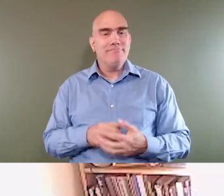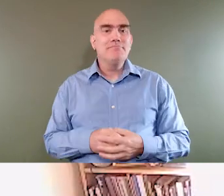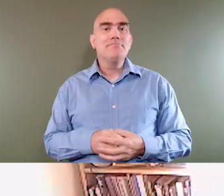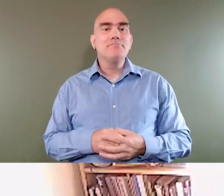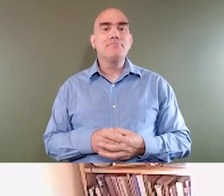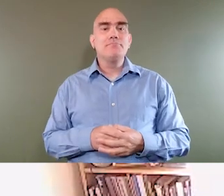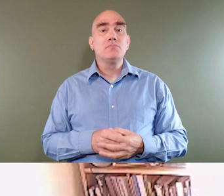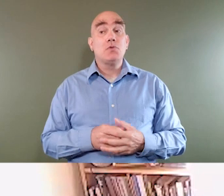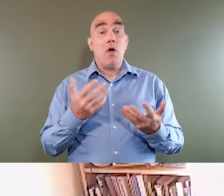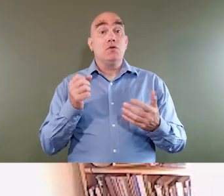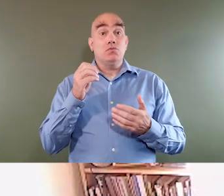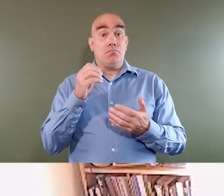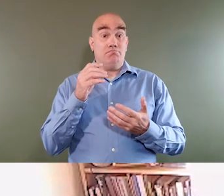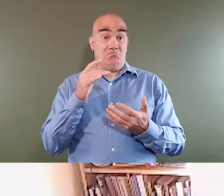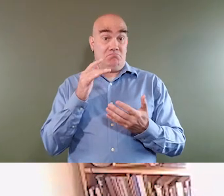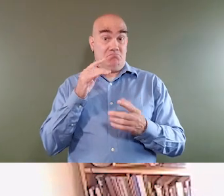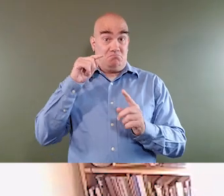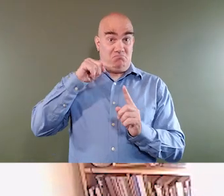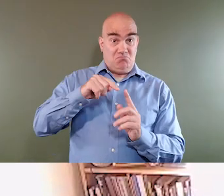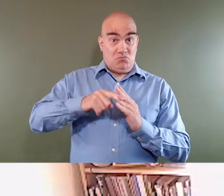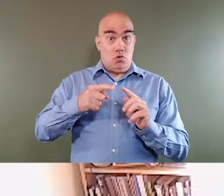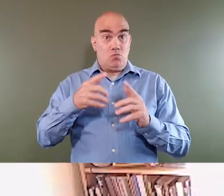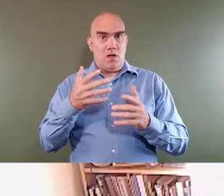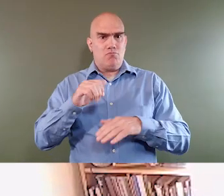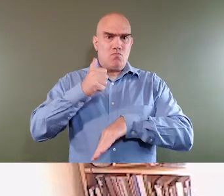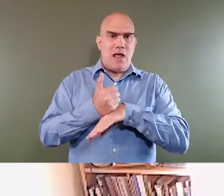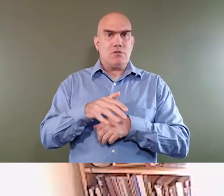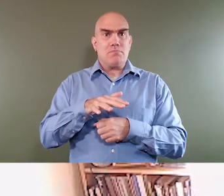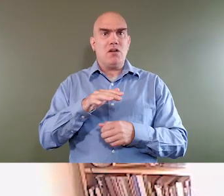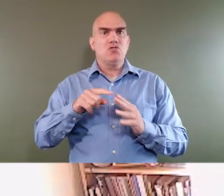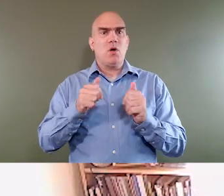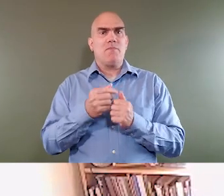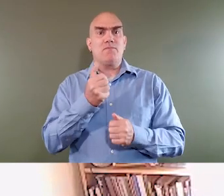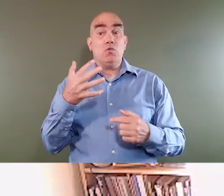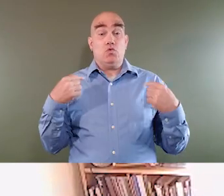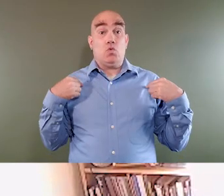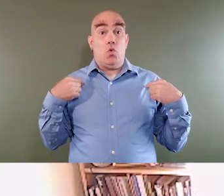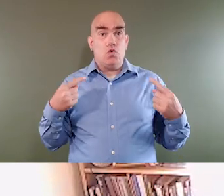All right, so just coming to a grounded spot, let's just start with a few shoulder circle rolls.